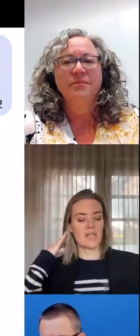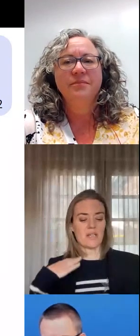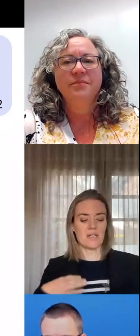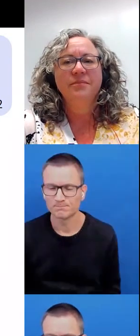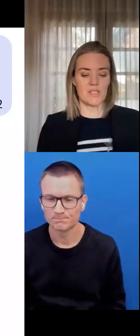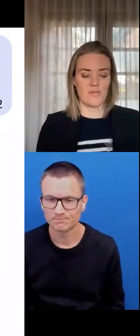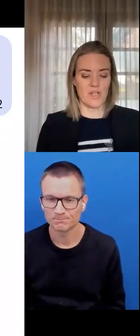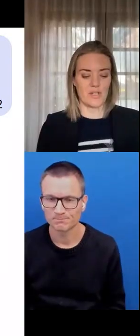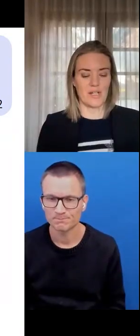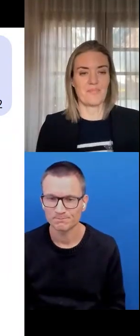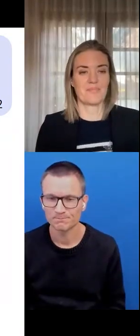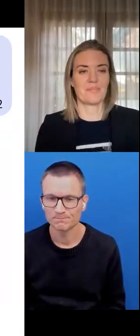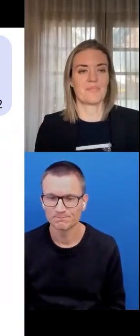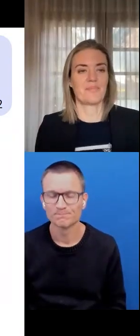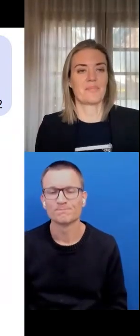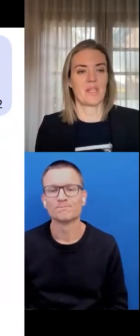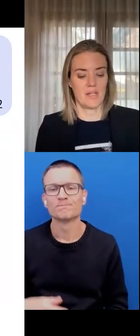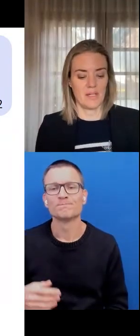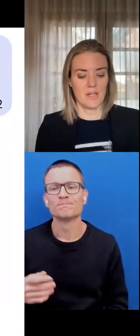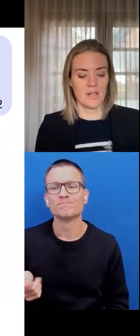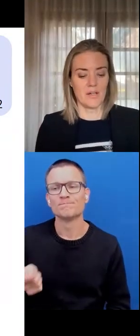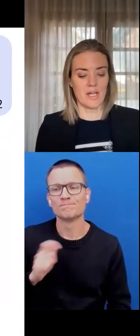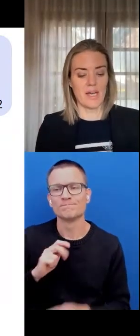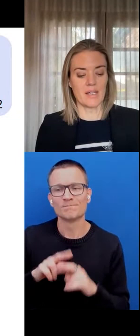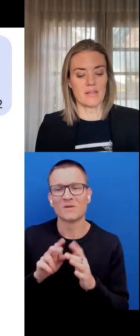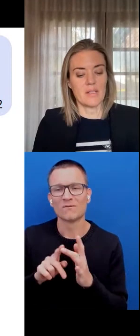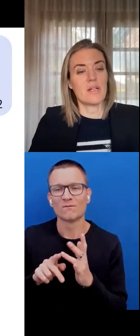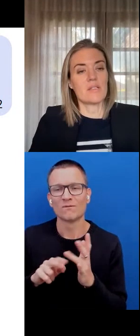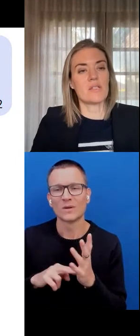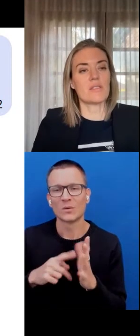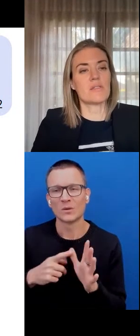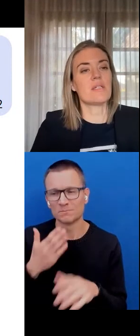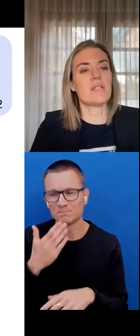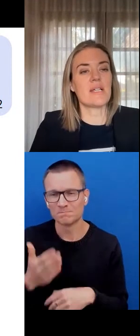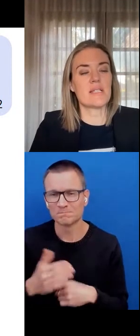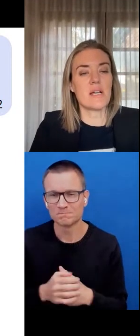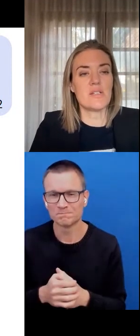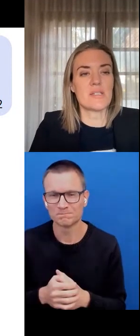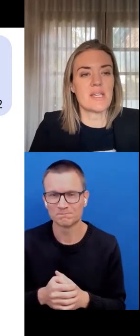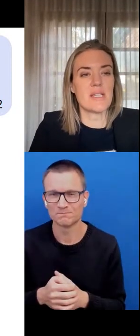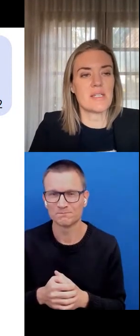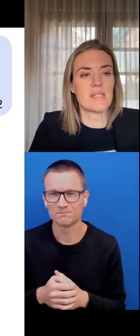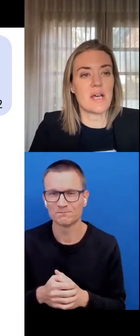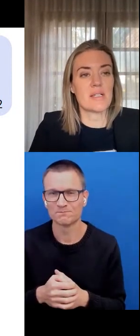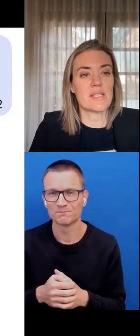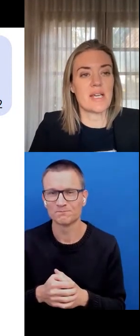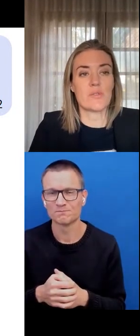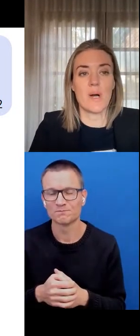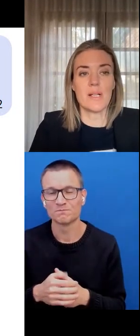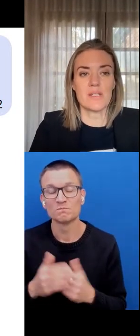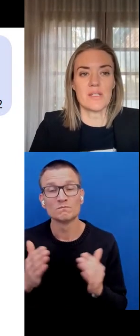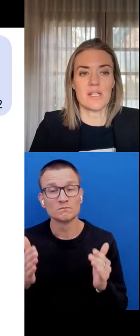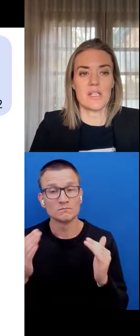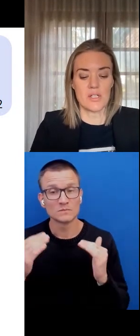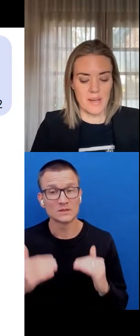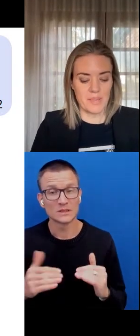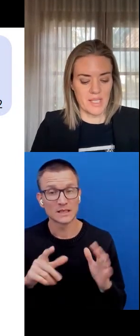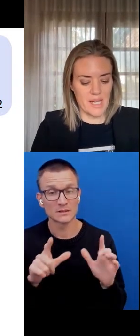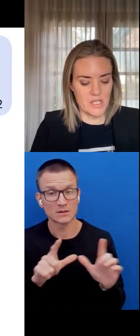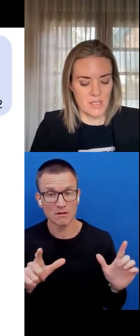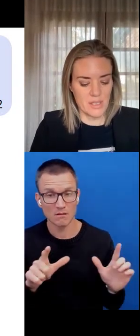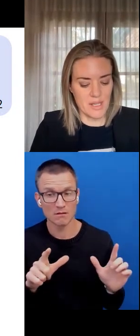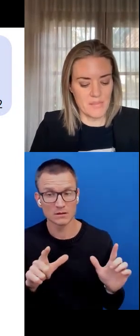Thank you, Tanya. It's Fiona. Okay, so the next slide you see is stage 1, so the